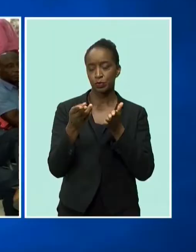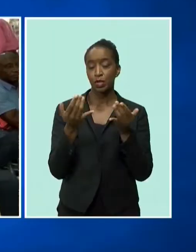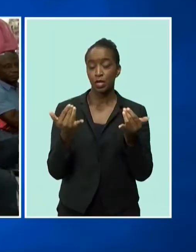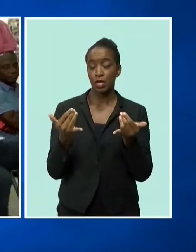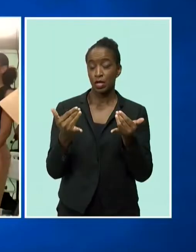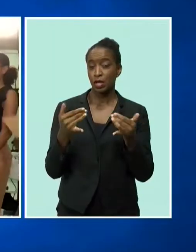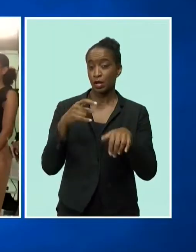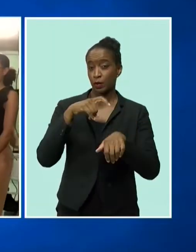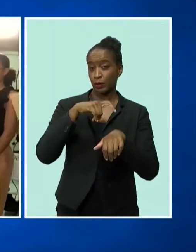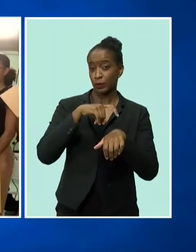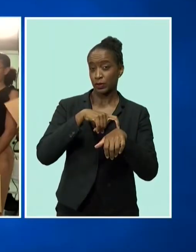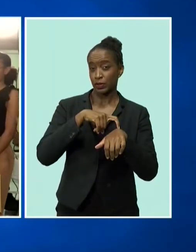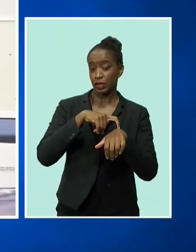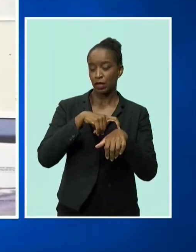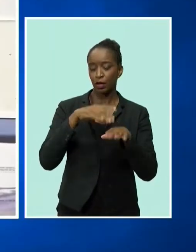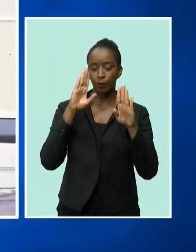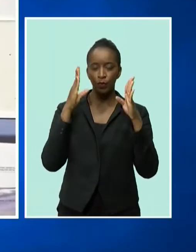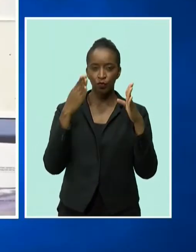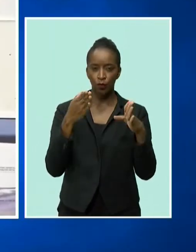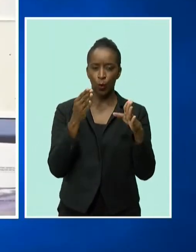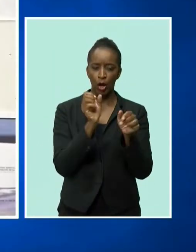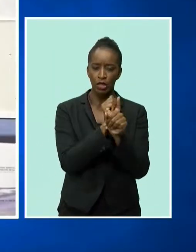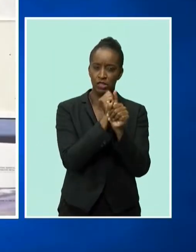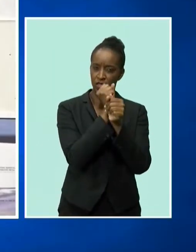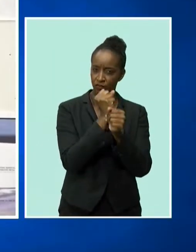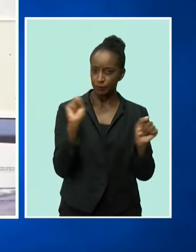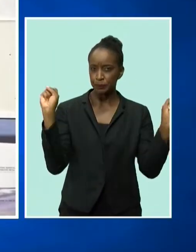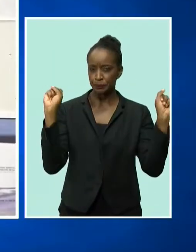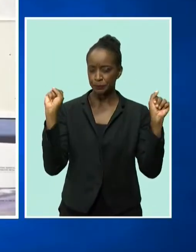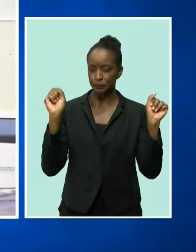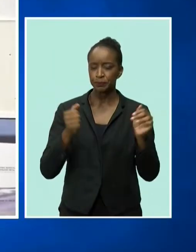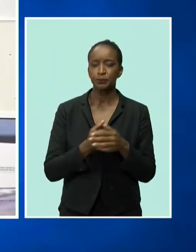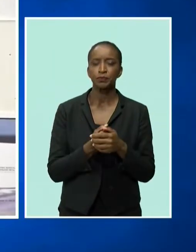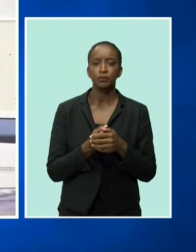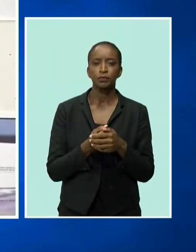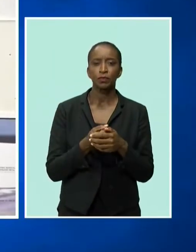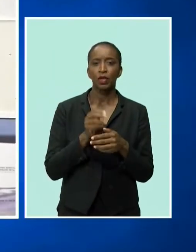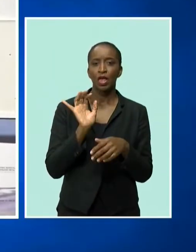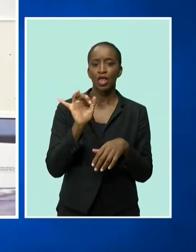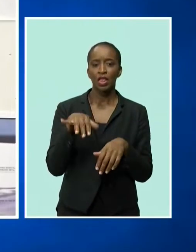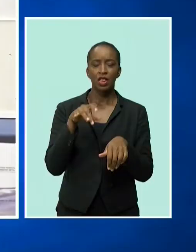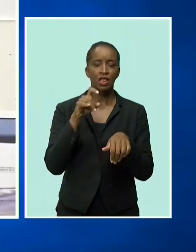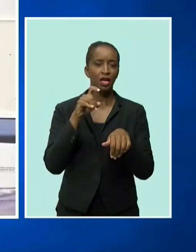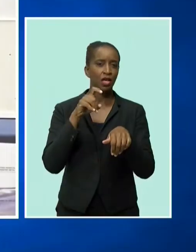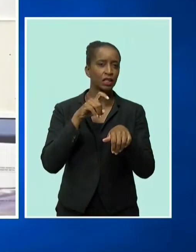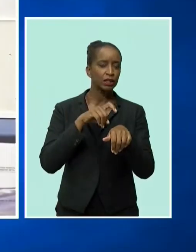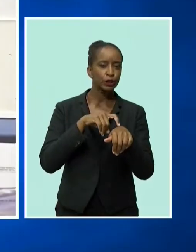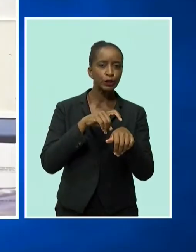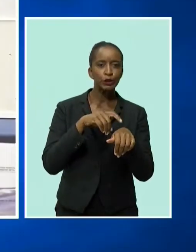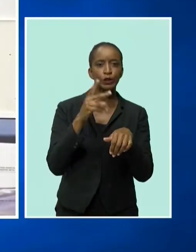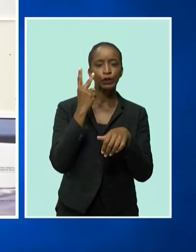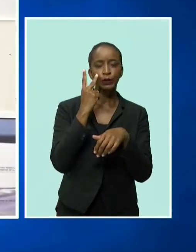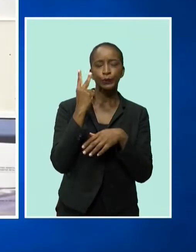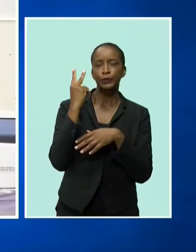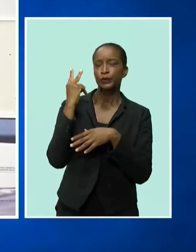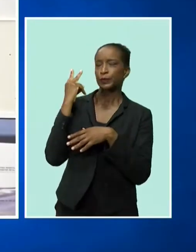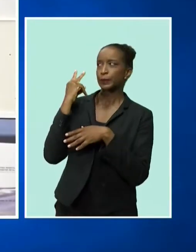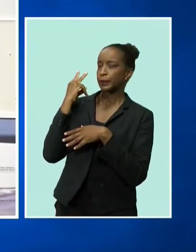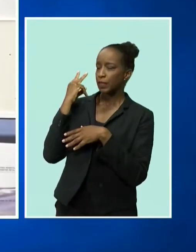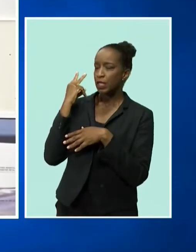emancipation. A season that was for us about reflection, it was about celebration and looking